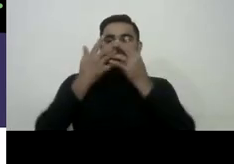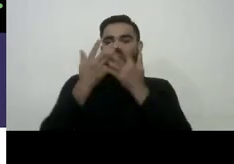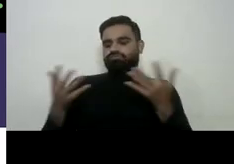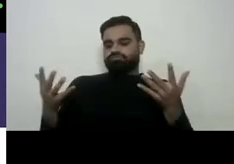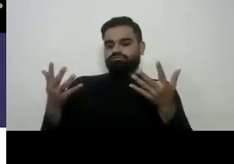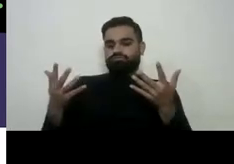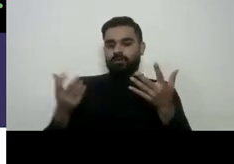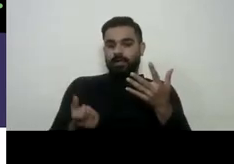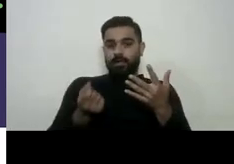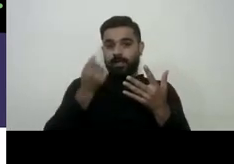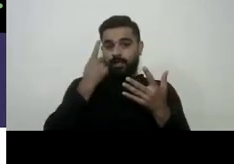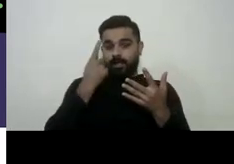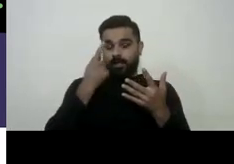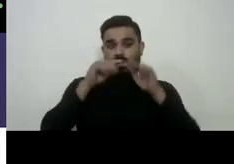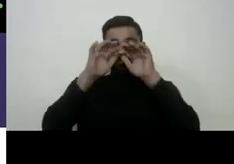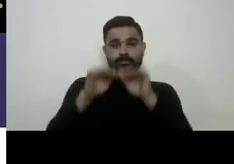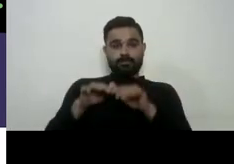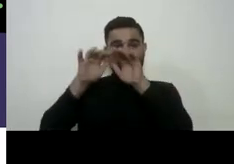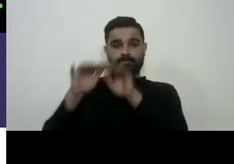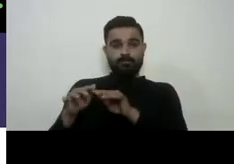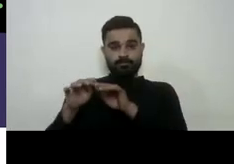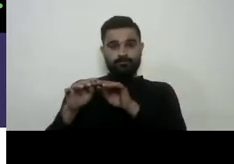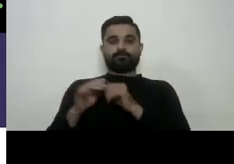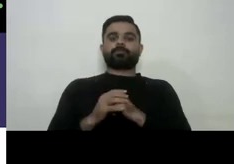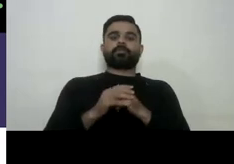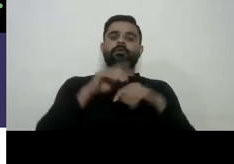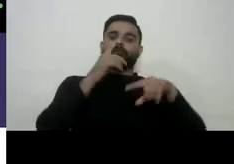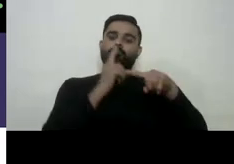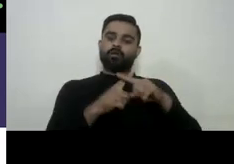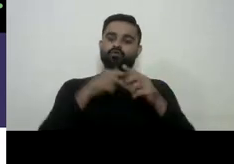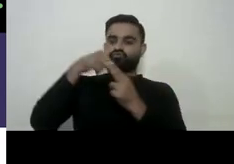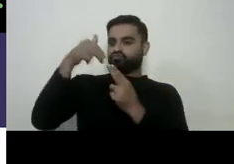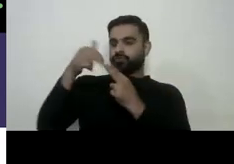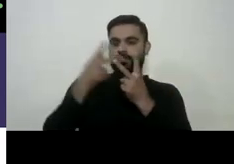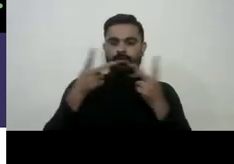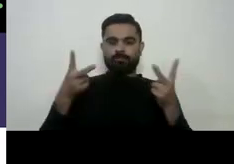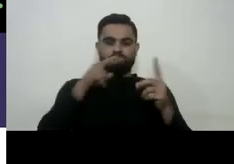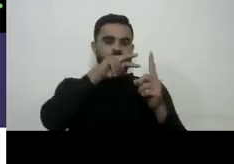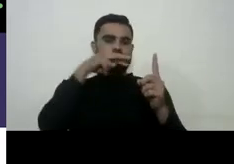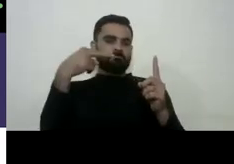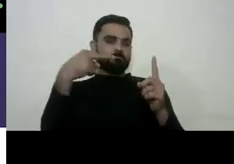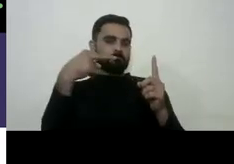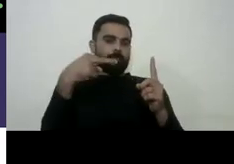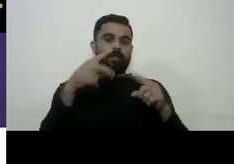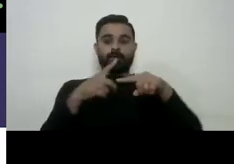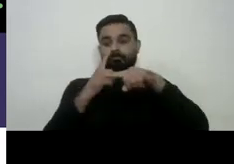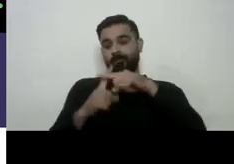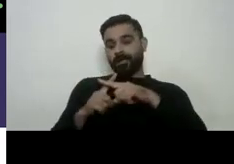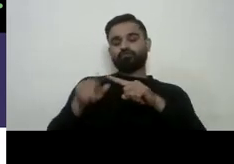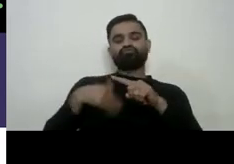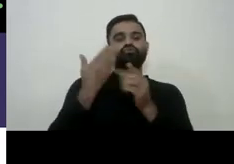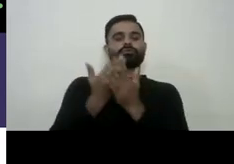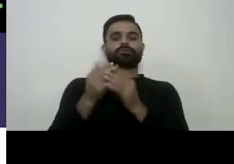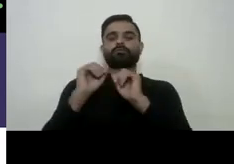to understand the text or the story from different perspectives, and then they present